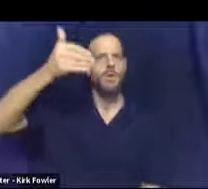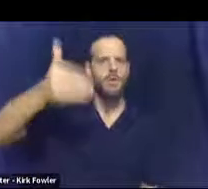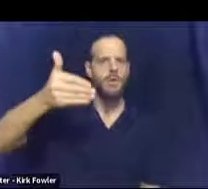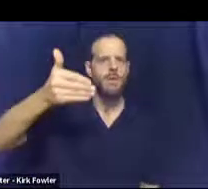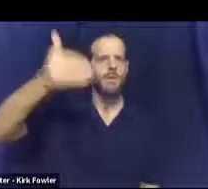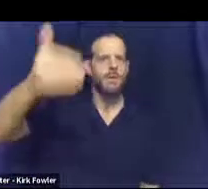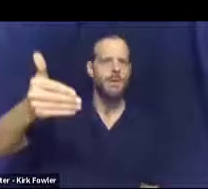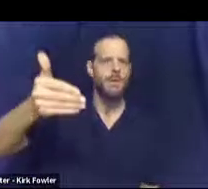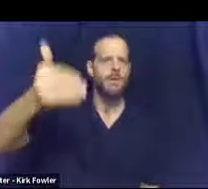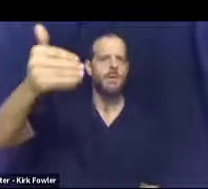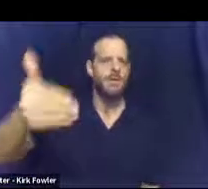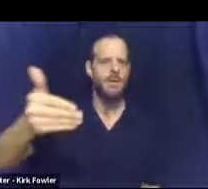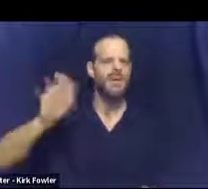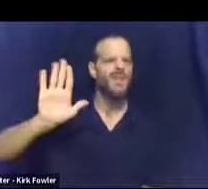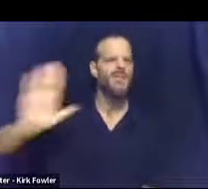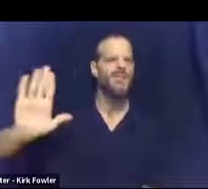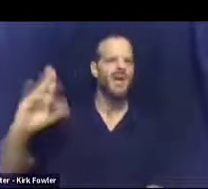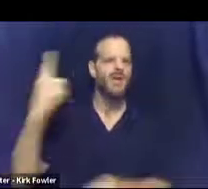student's needs.